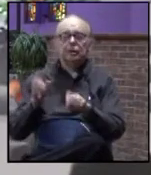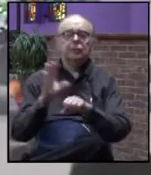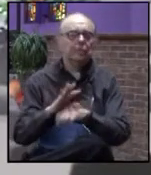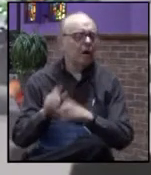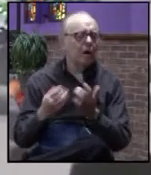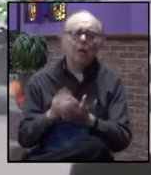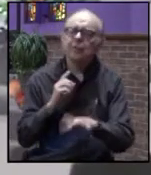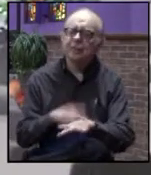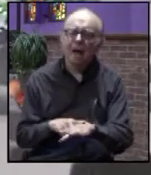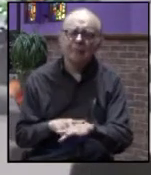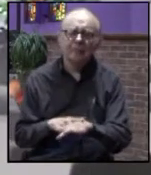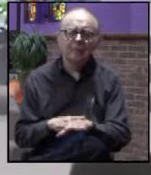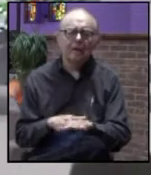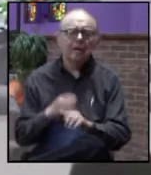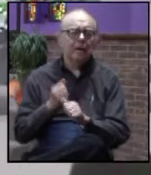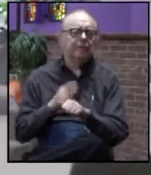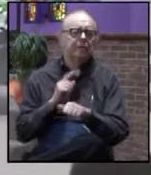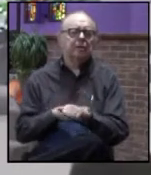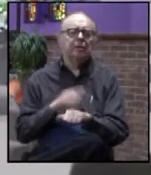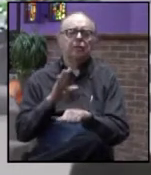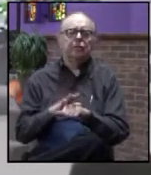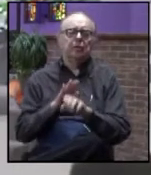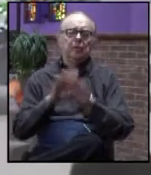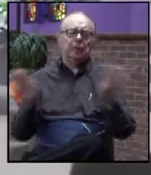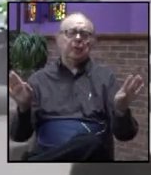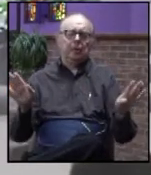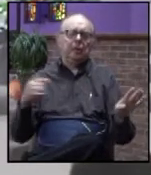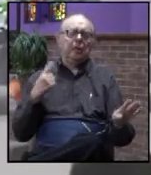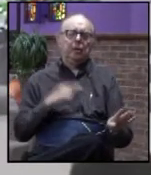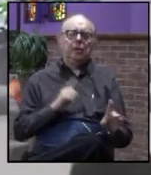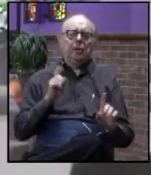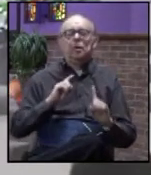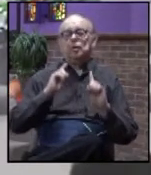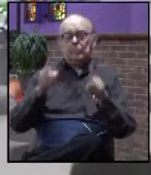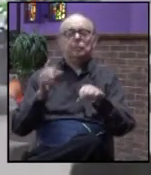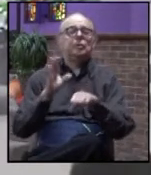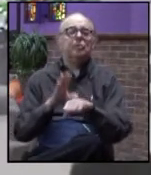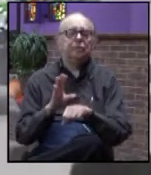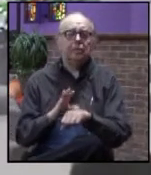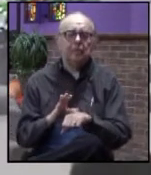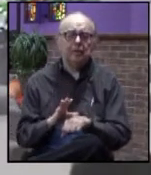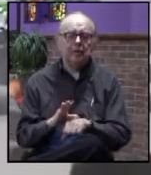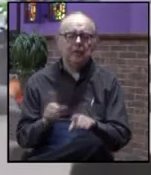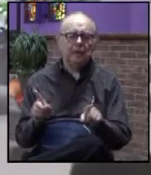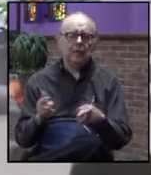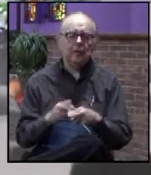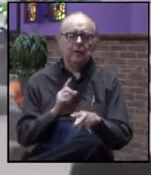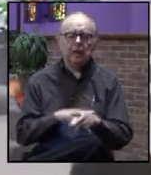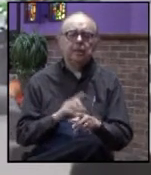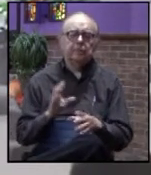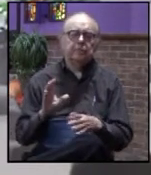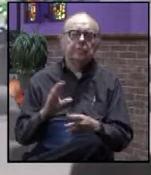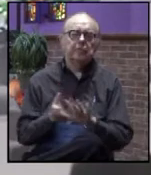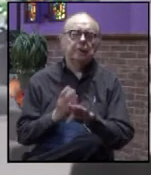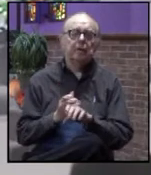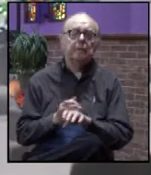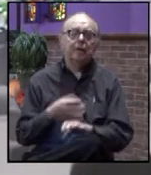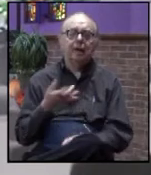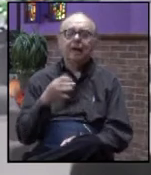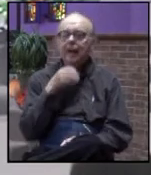of the time. Every time the church doors was open, we were supposed to be there. And as soon as I turned 18, I'm